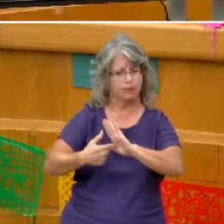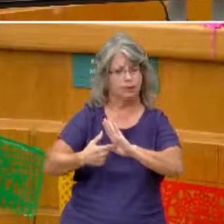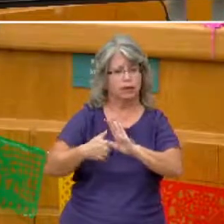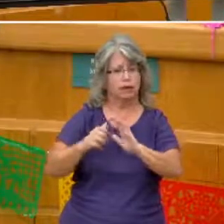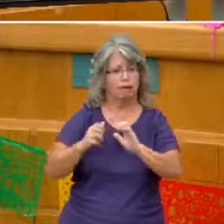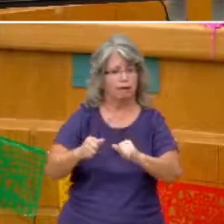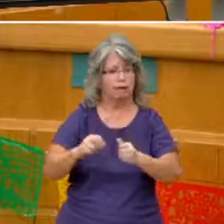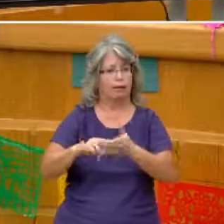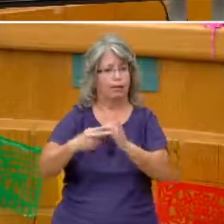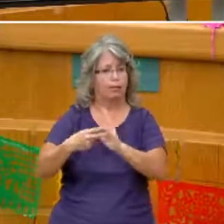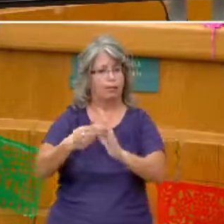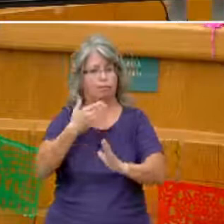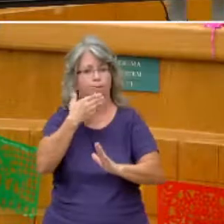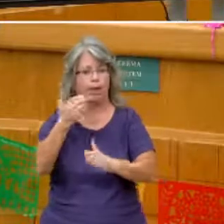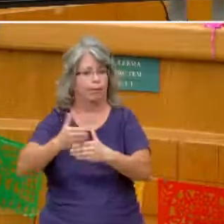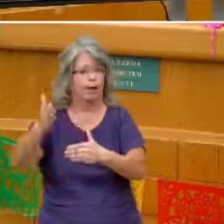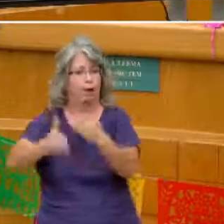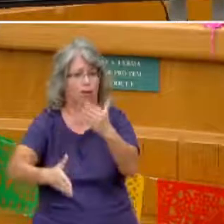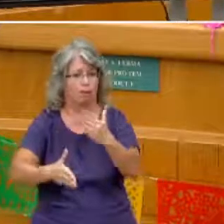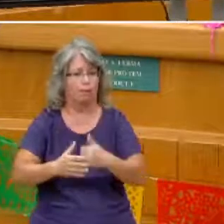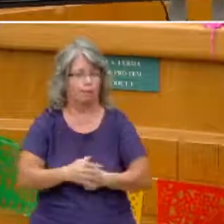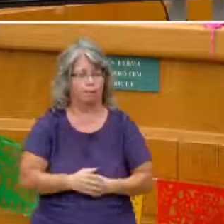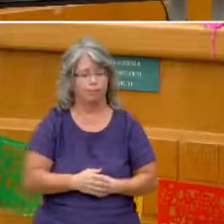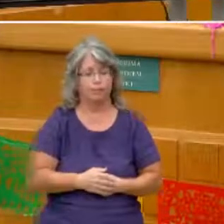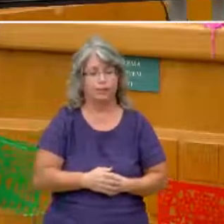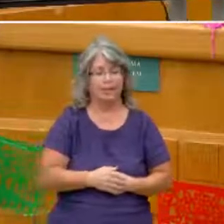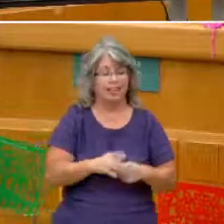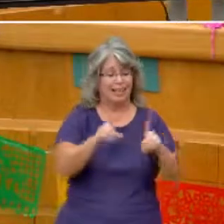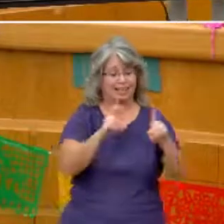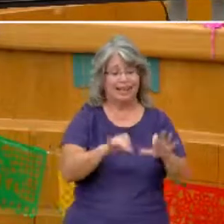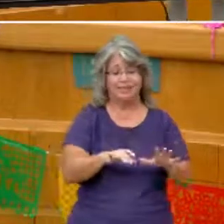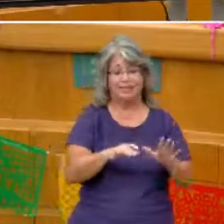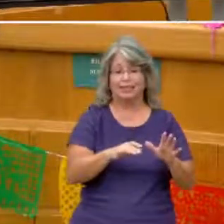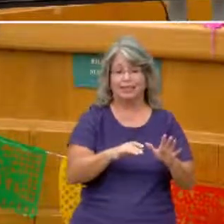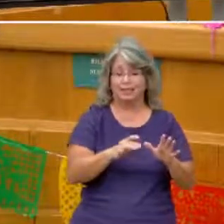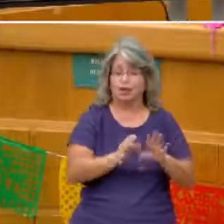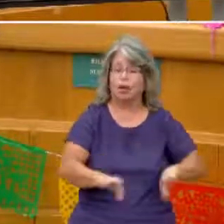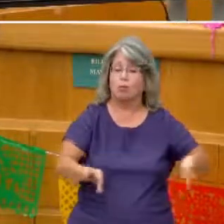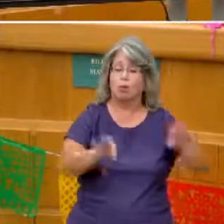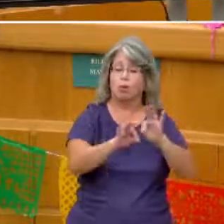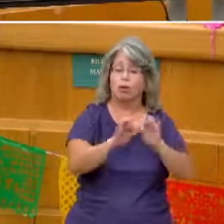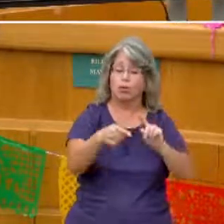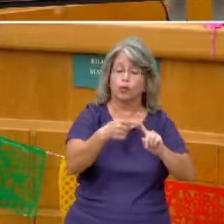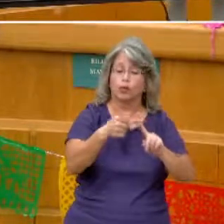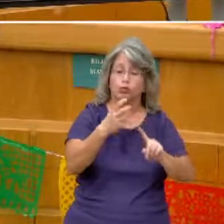when traveling to states and countries which require a COVID test for entry,